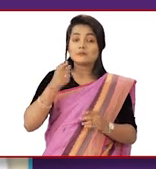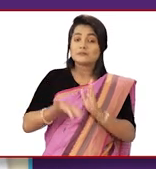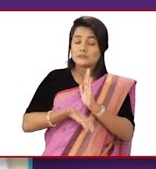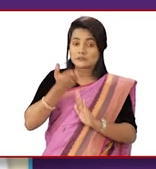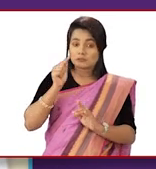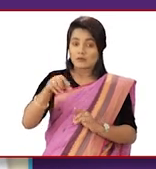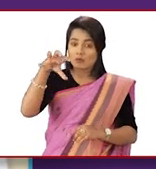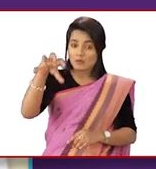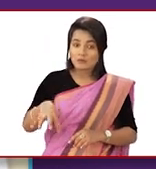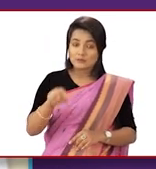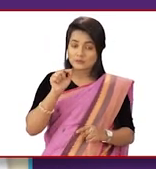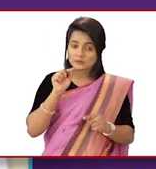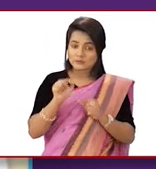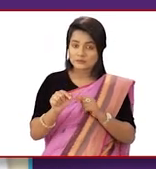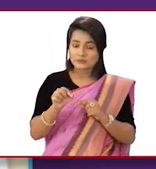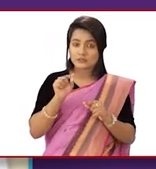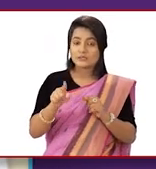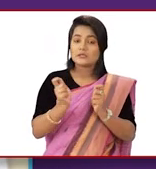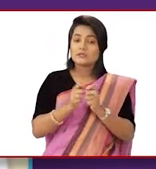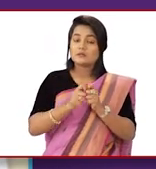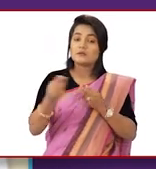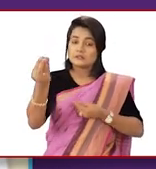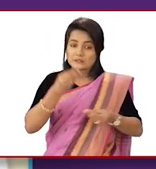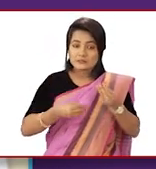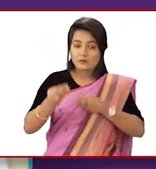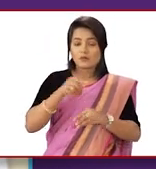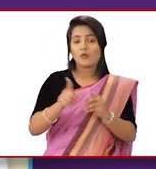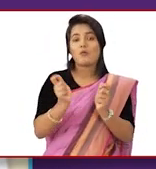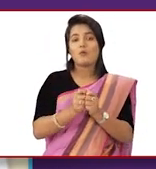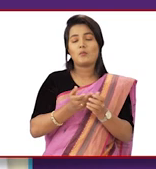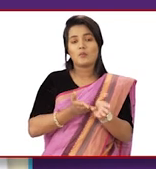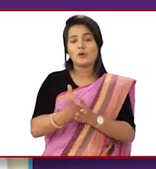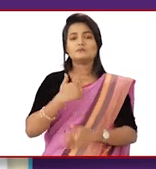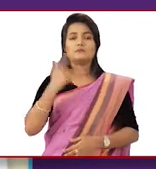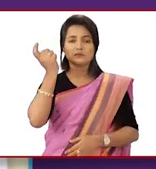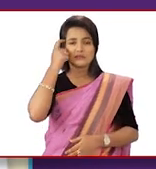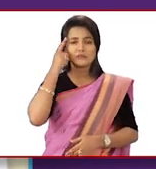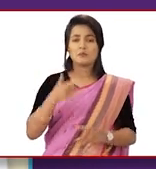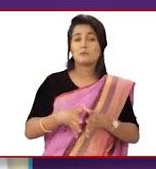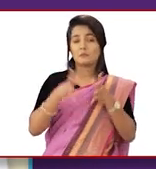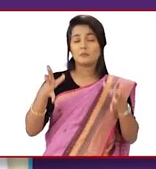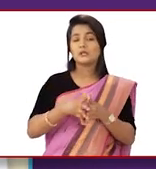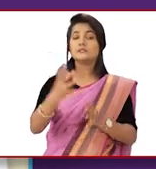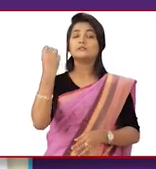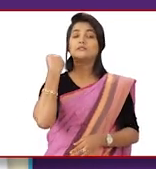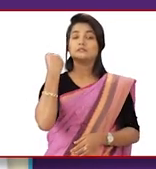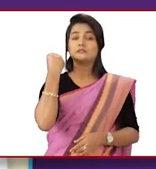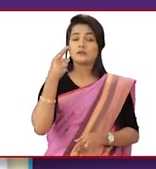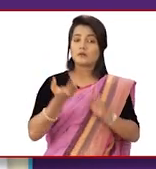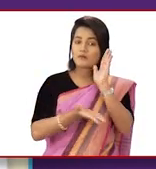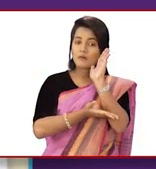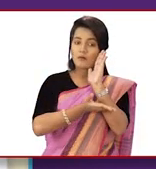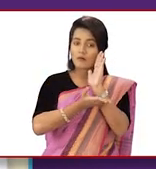the positions of power, so that they contribute to this cause. And I think there is a very strong incentive structure as